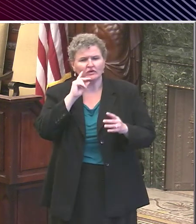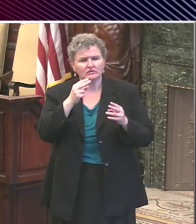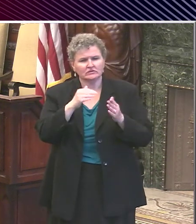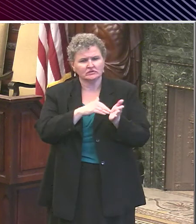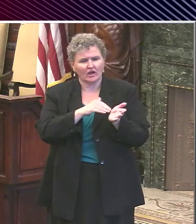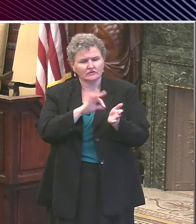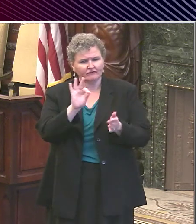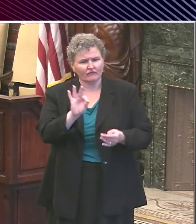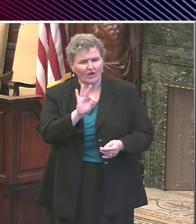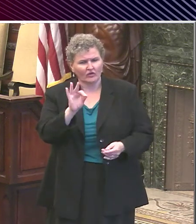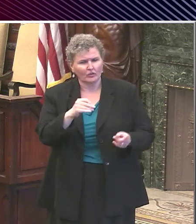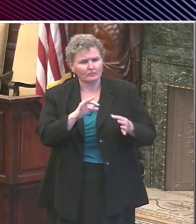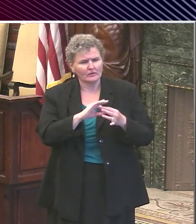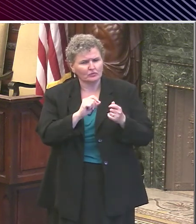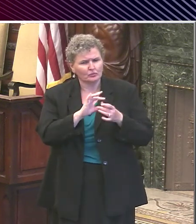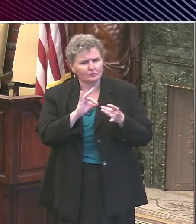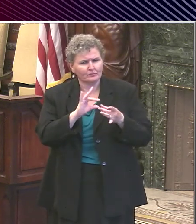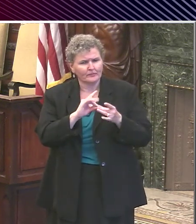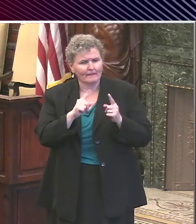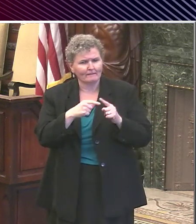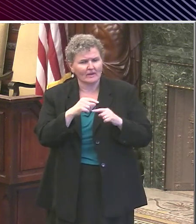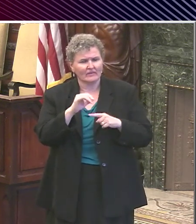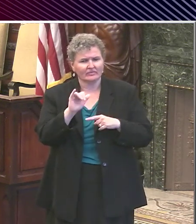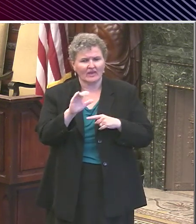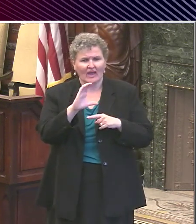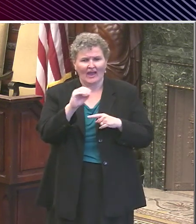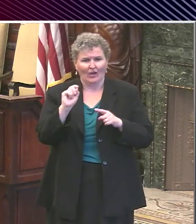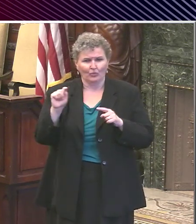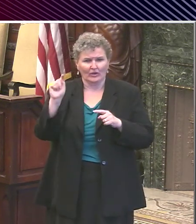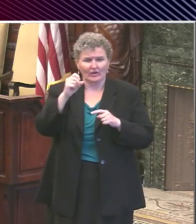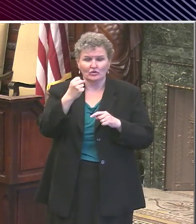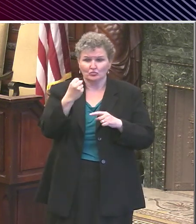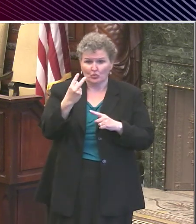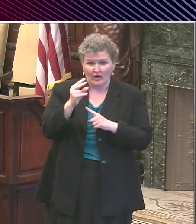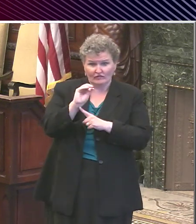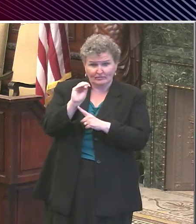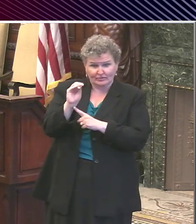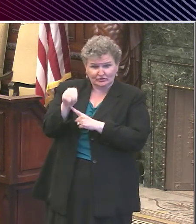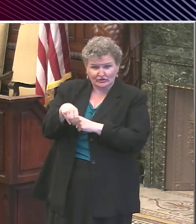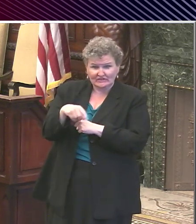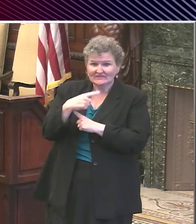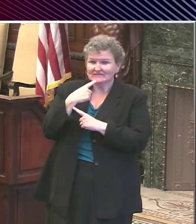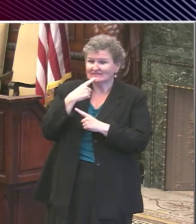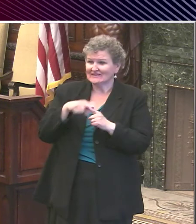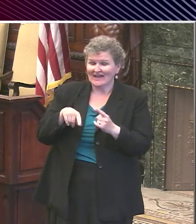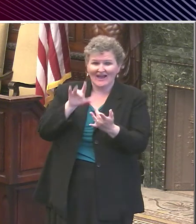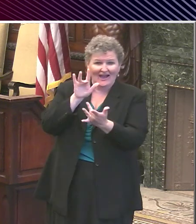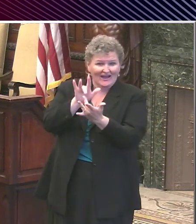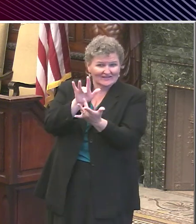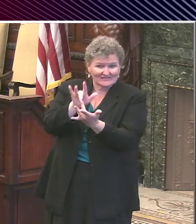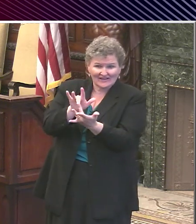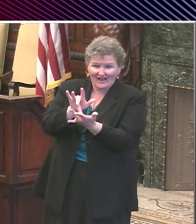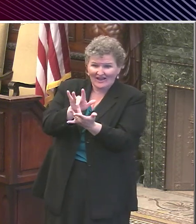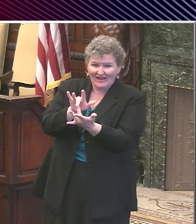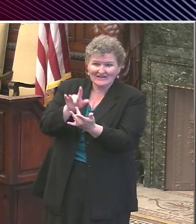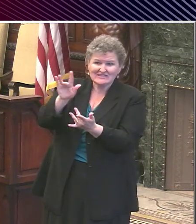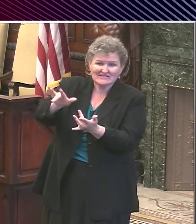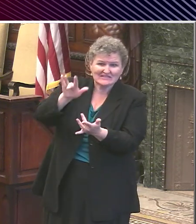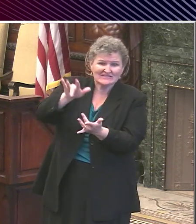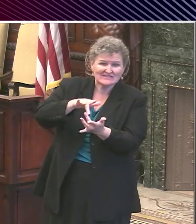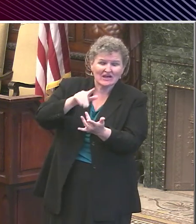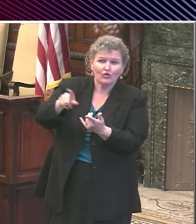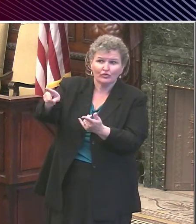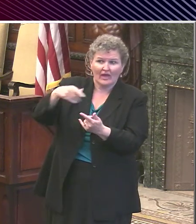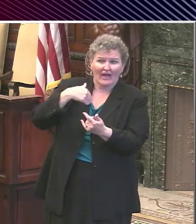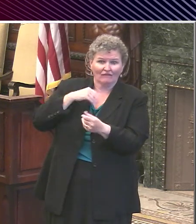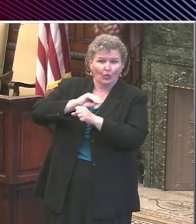mentioned earlier that in some of the cases, 12%, you were not able to have contact of those who were tested positive for COVID.